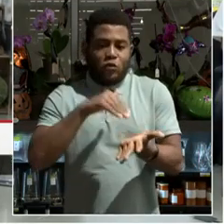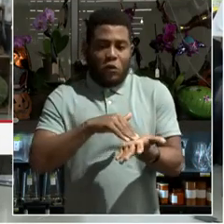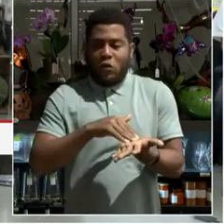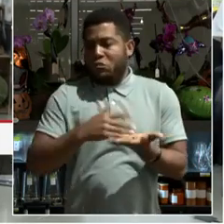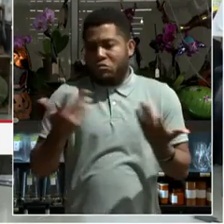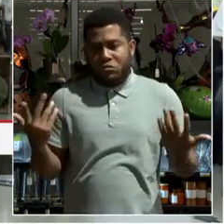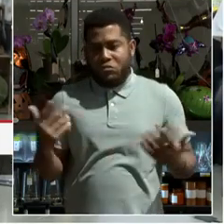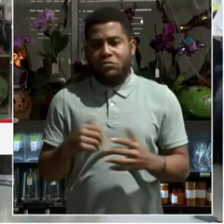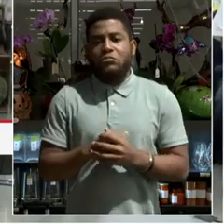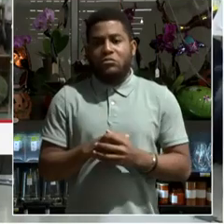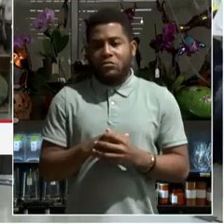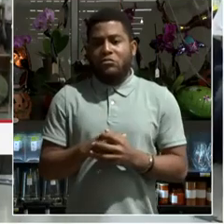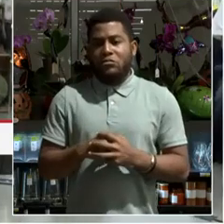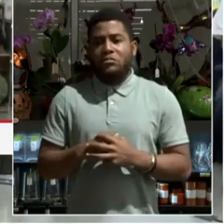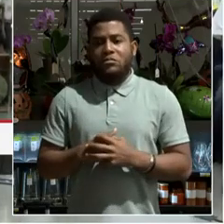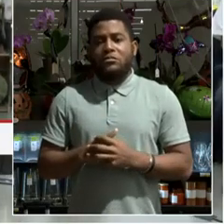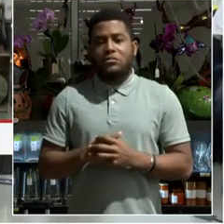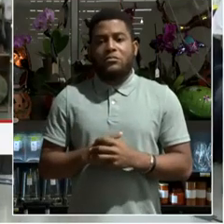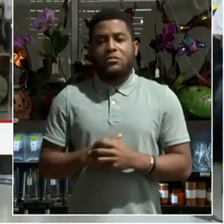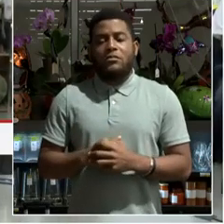not been made.